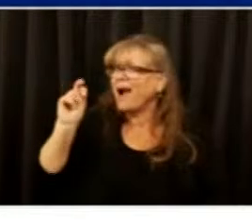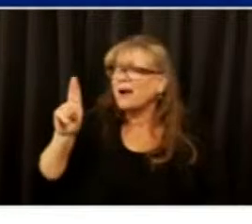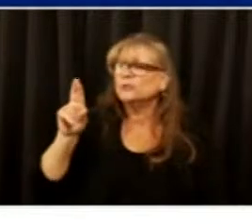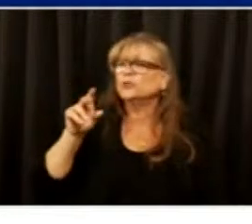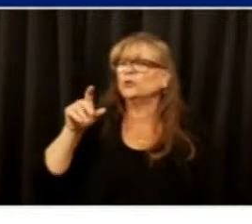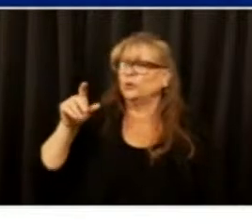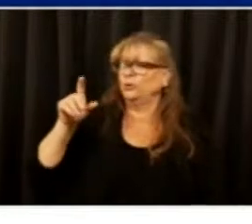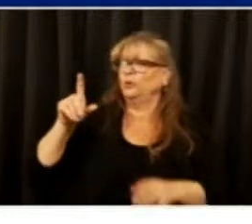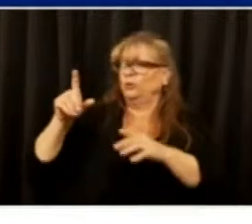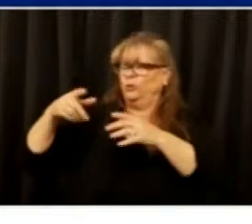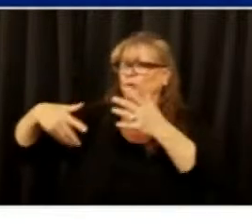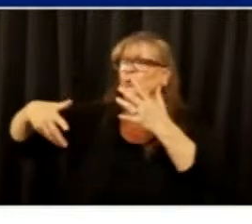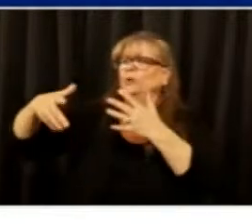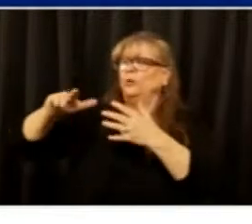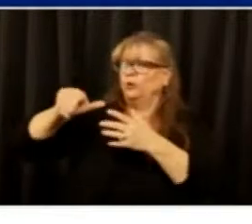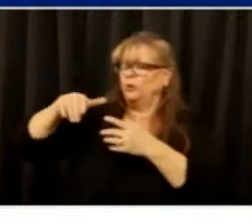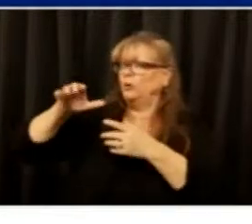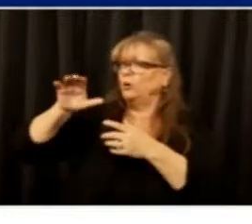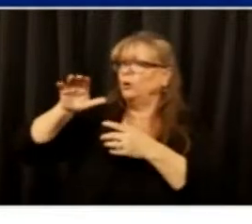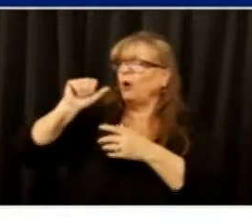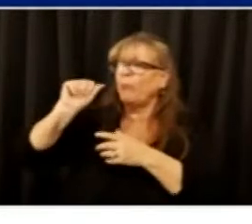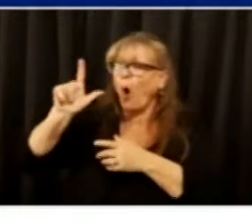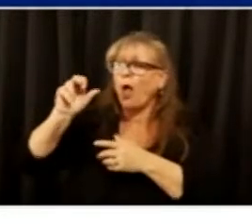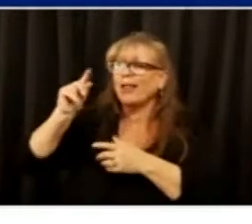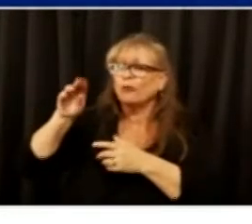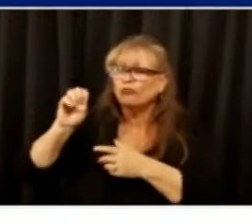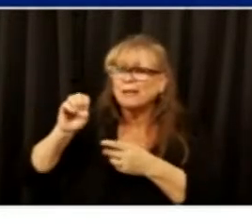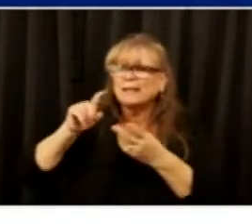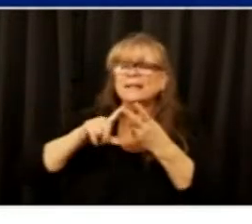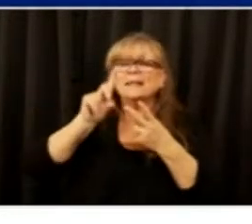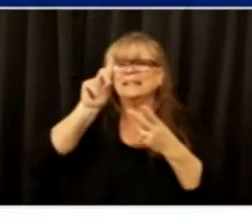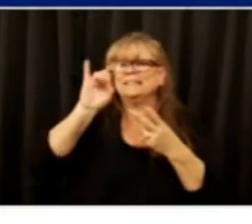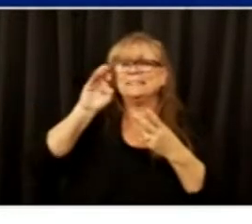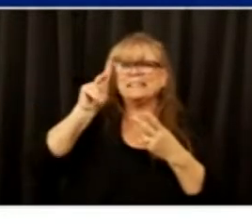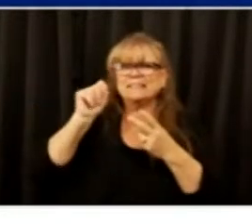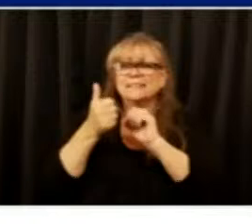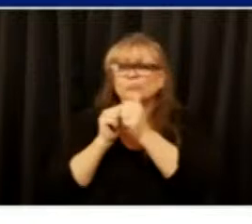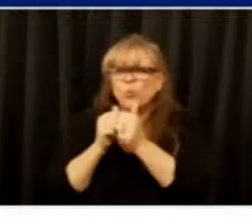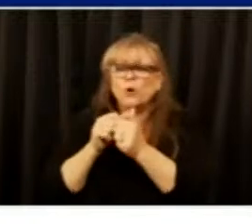during business hours, Dick's Sporting Goods, the Ranch in Loveland,